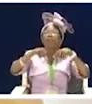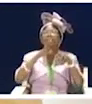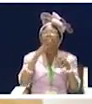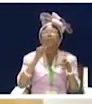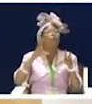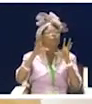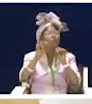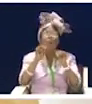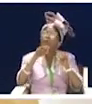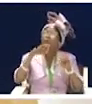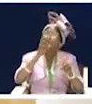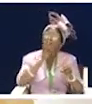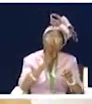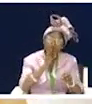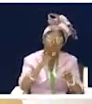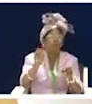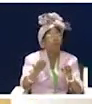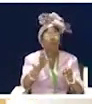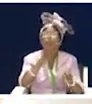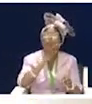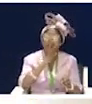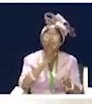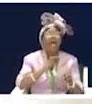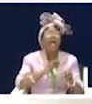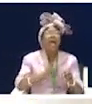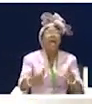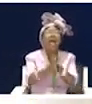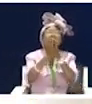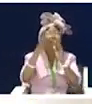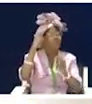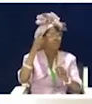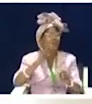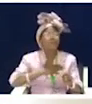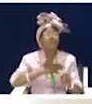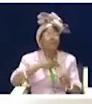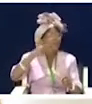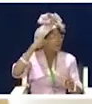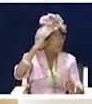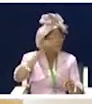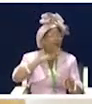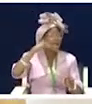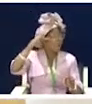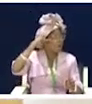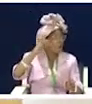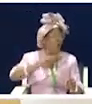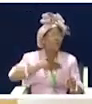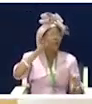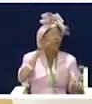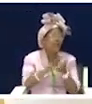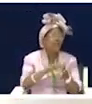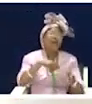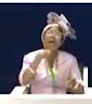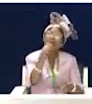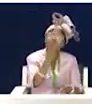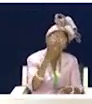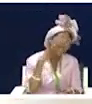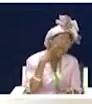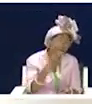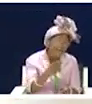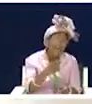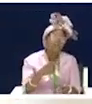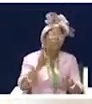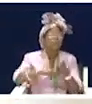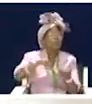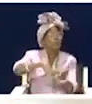water. I asked for my phone. I called my wife. I said, to